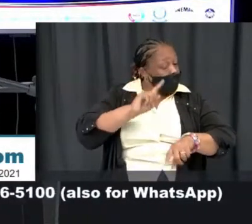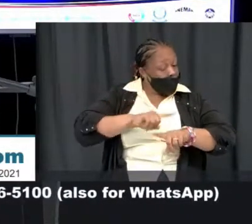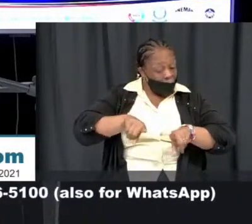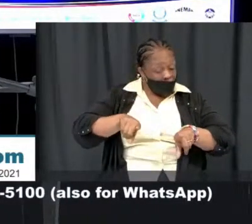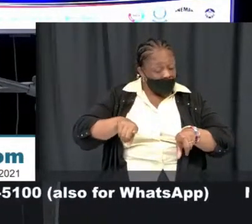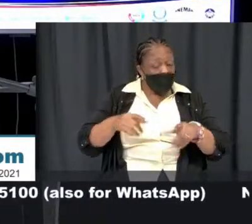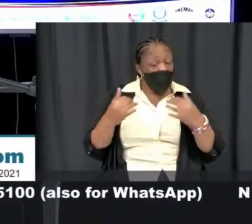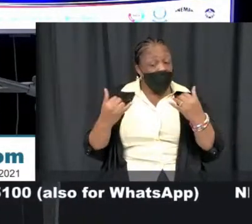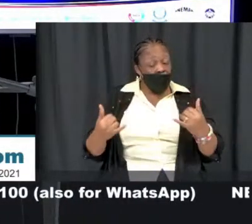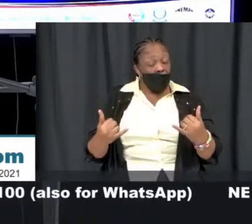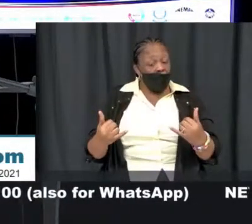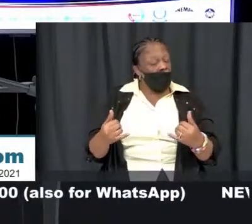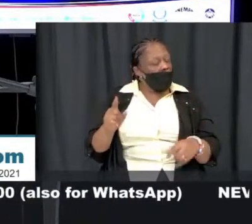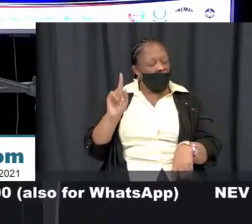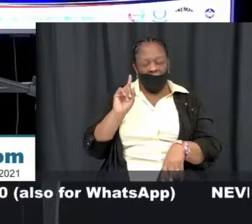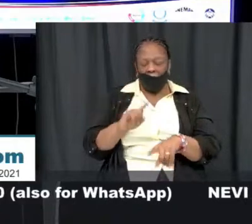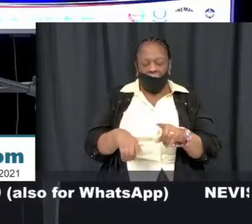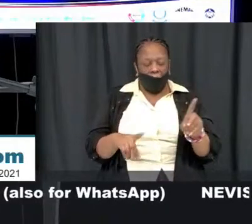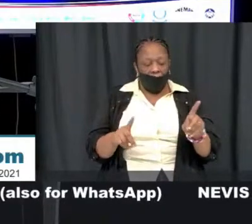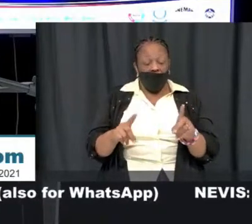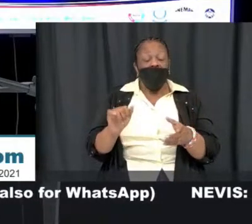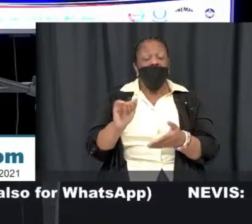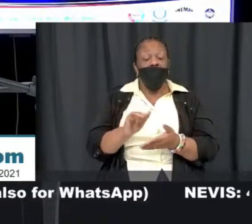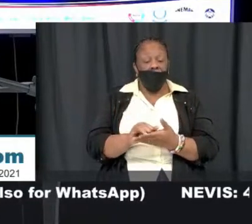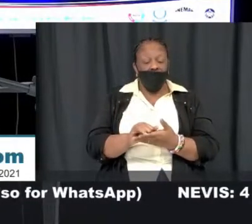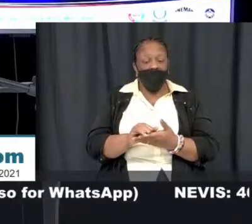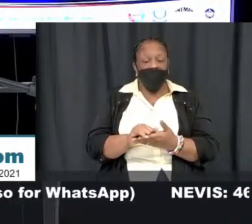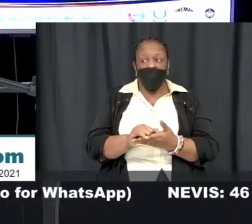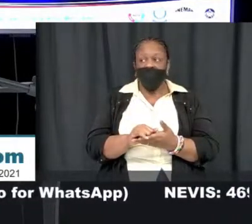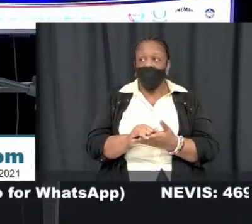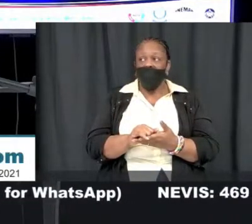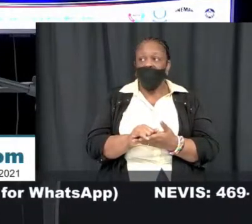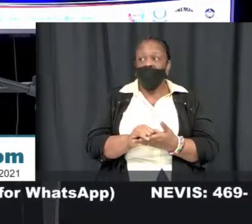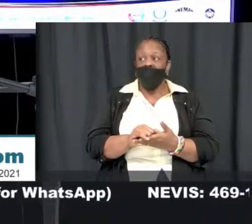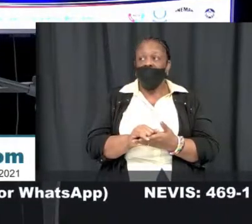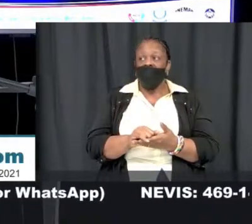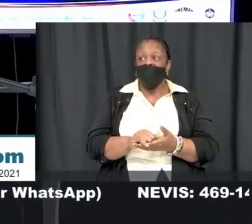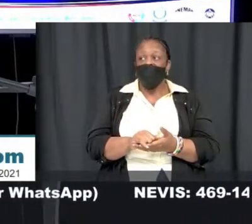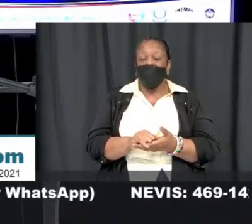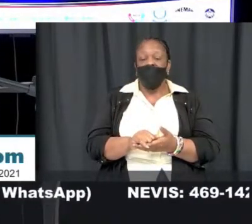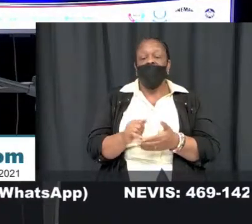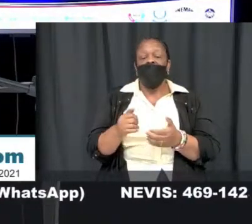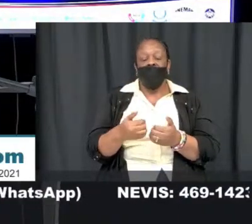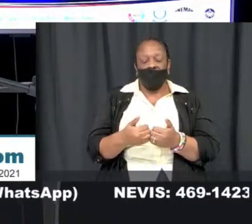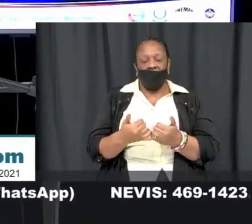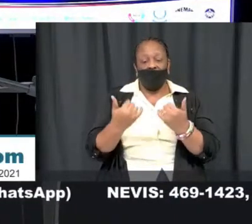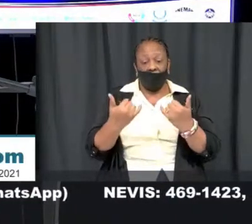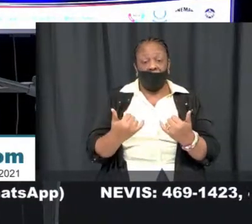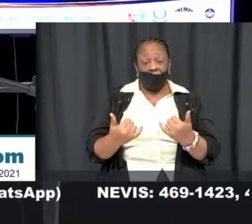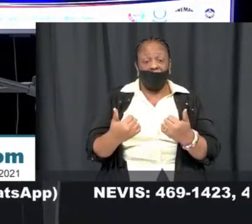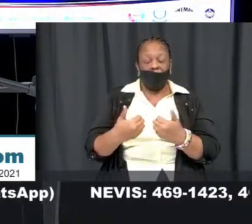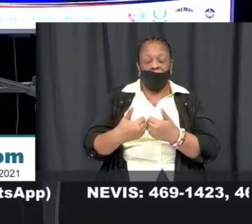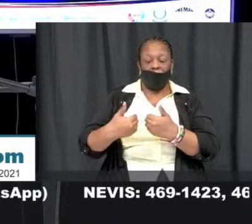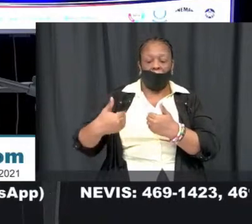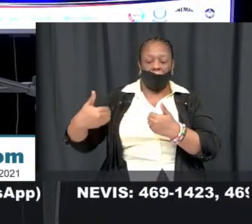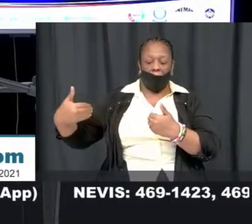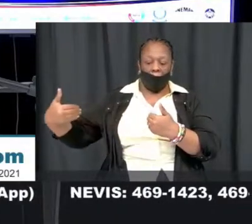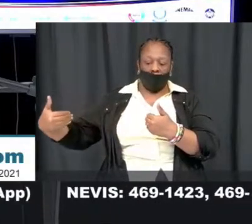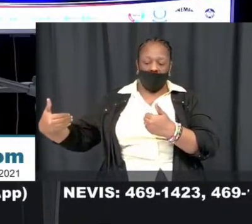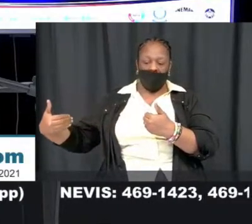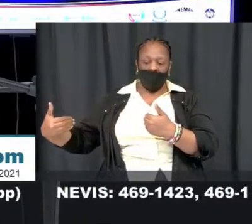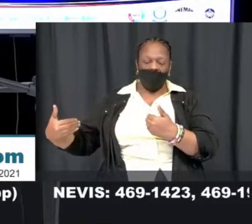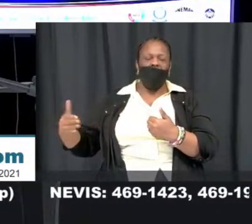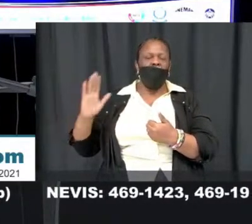now, the best thing you can do for your loved ones is to just keep that distance for now. We will have